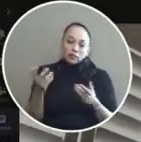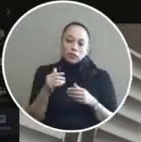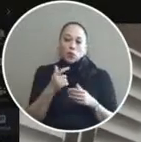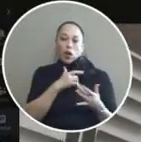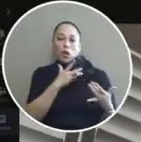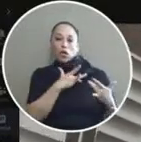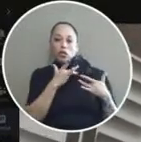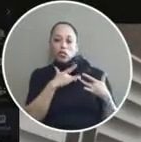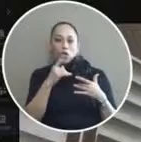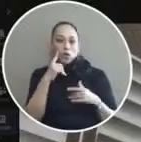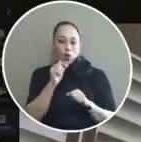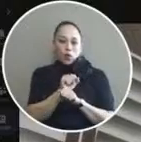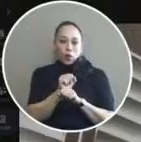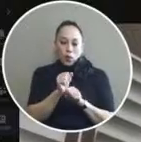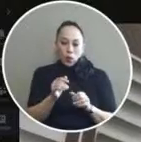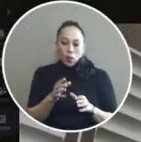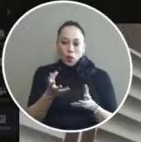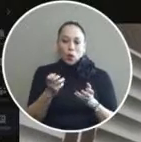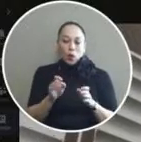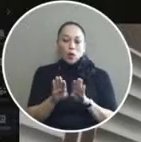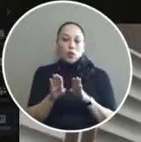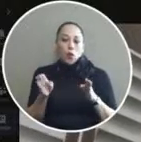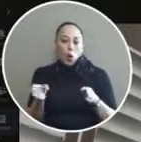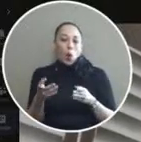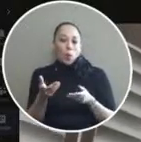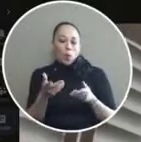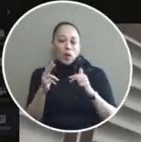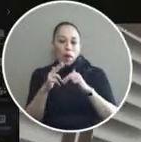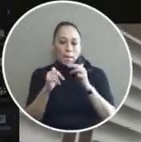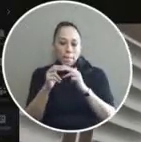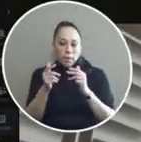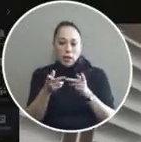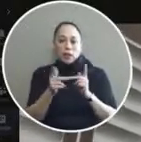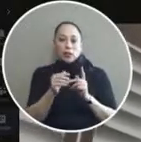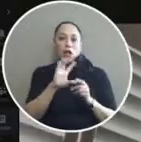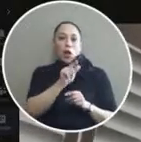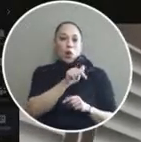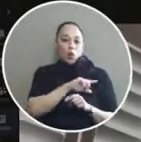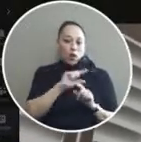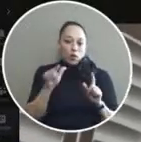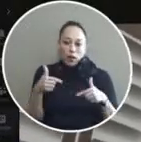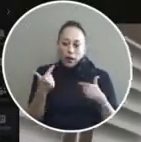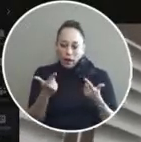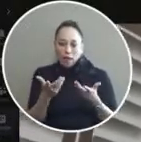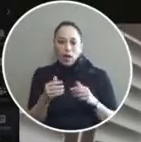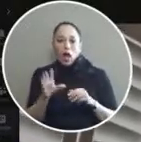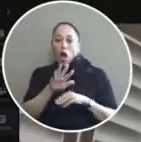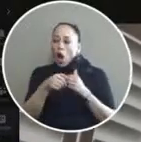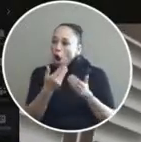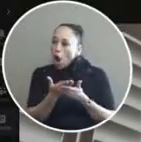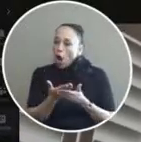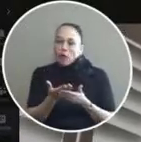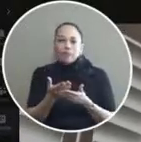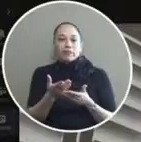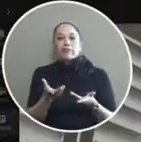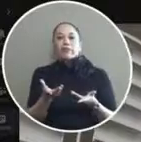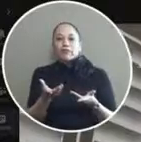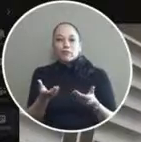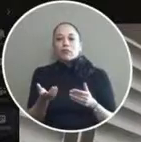about the employment rate. And yet we want to open up facilities in the quality of life space. Well, all of that has a